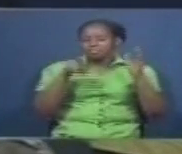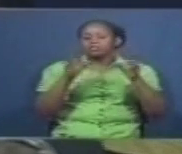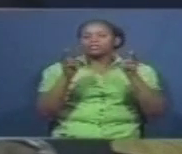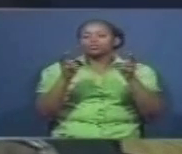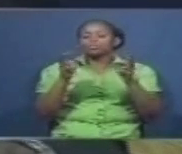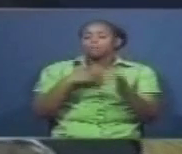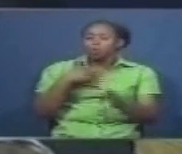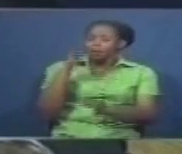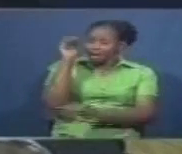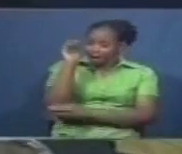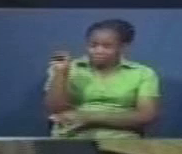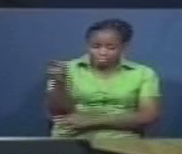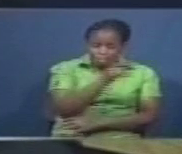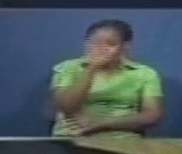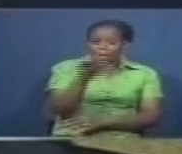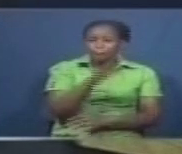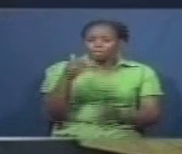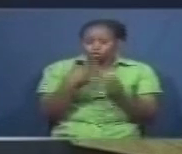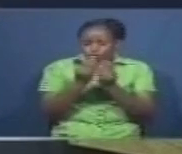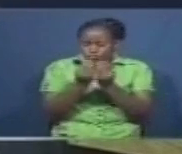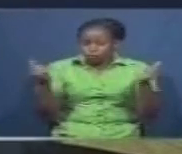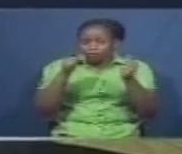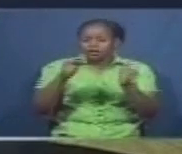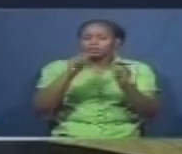urge them to deal with this issue expeditiously.